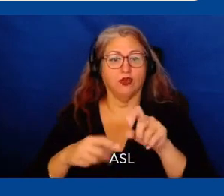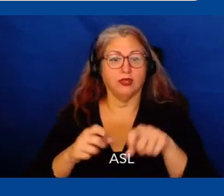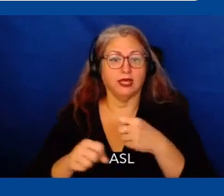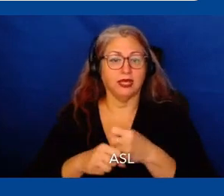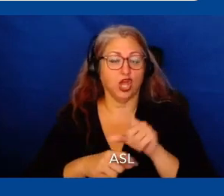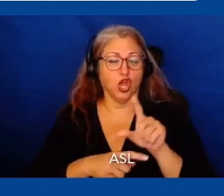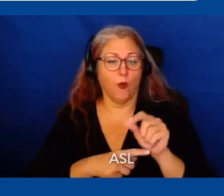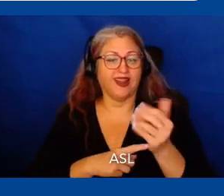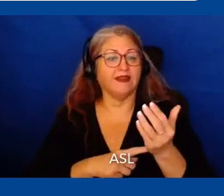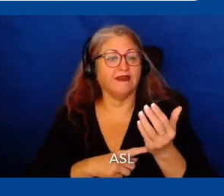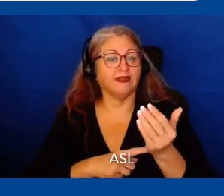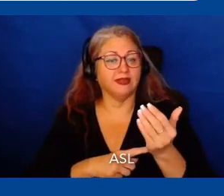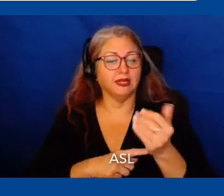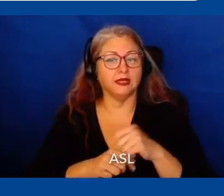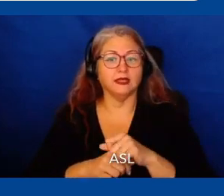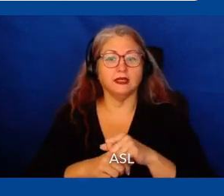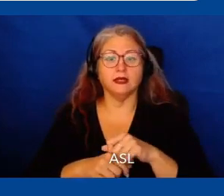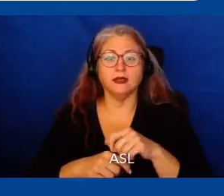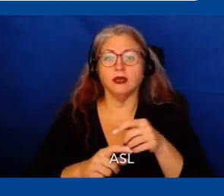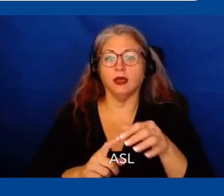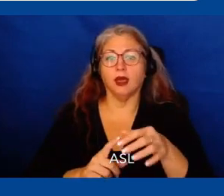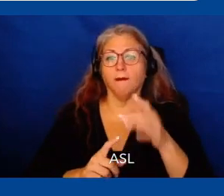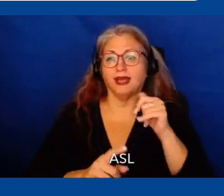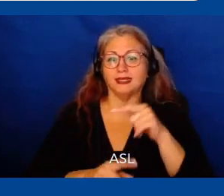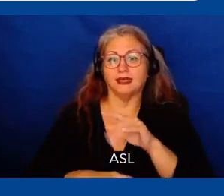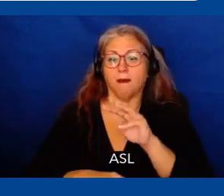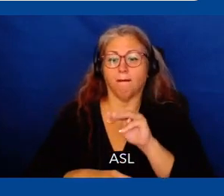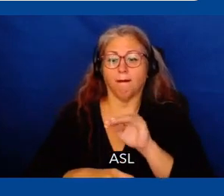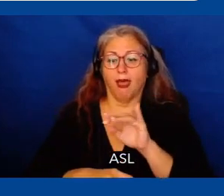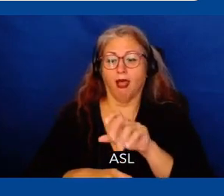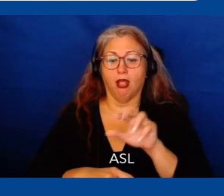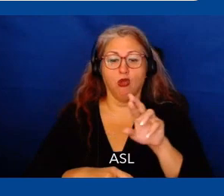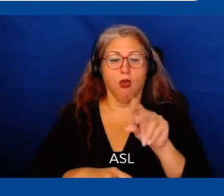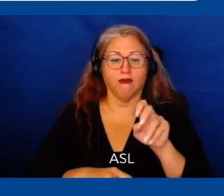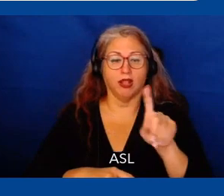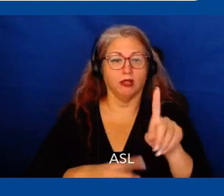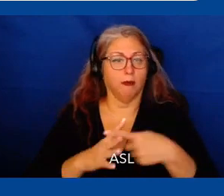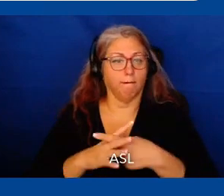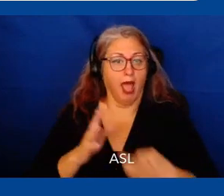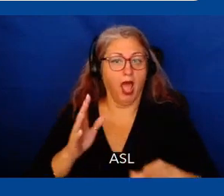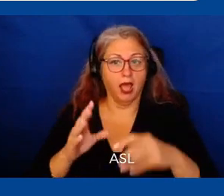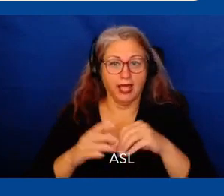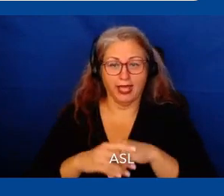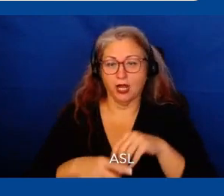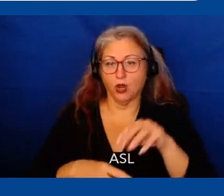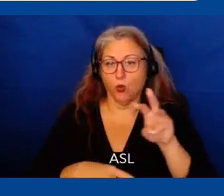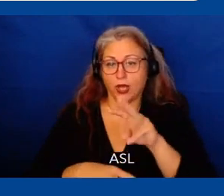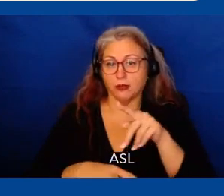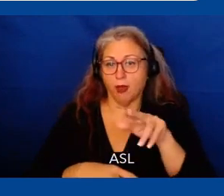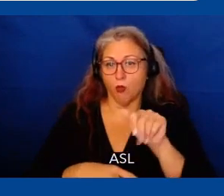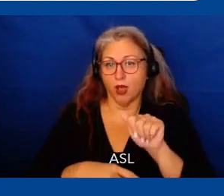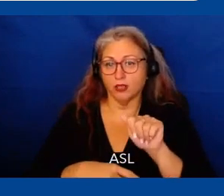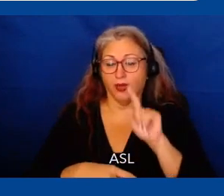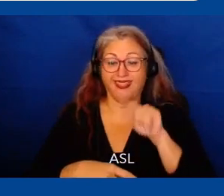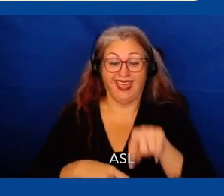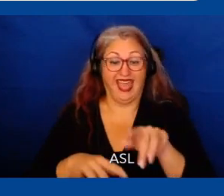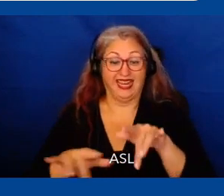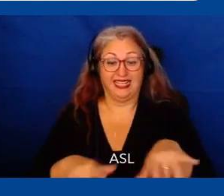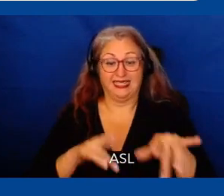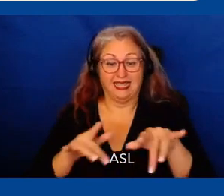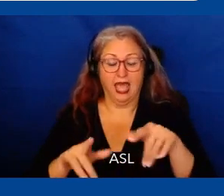2015, precisely because Michael Rockefeller disappeared in West Papua. So the tape were